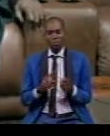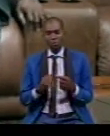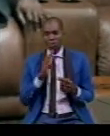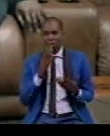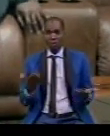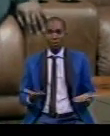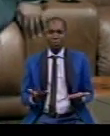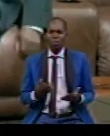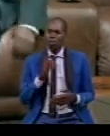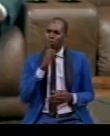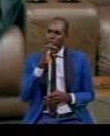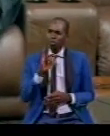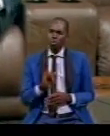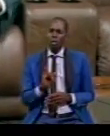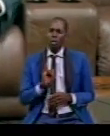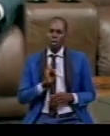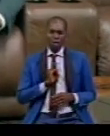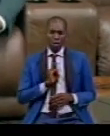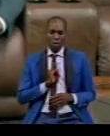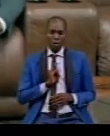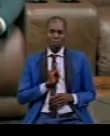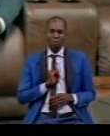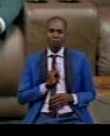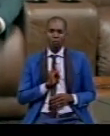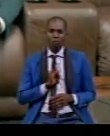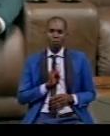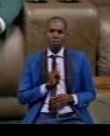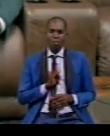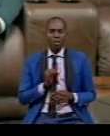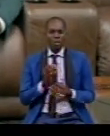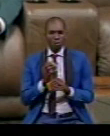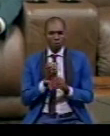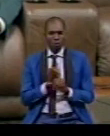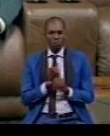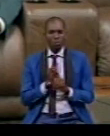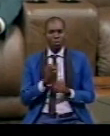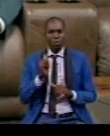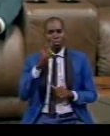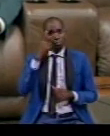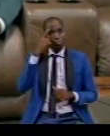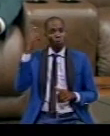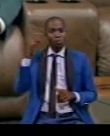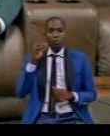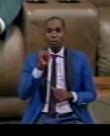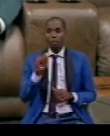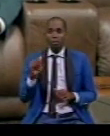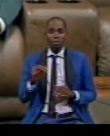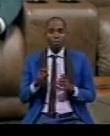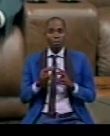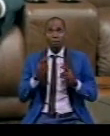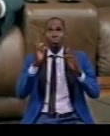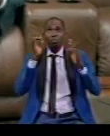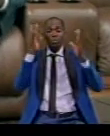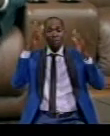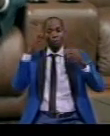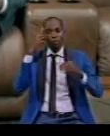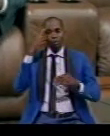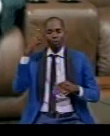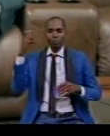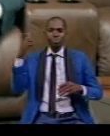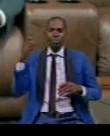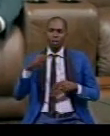said, what will ye that I should do unto you? Now, before I